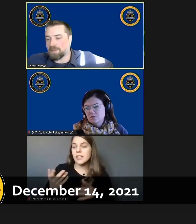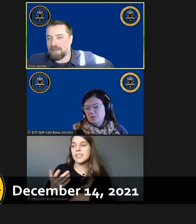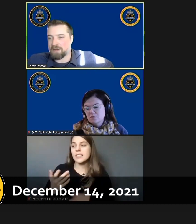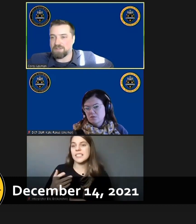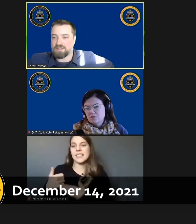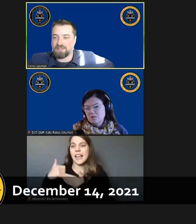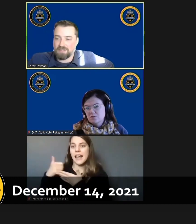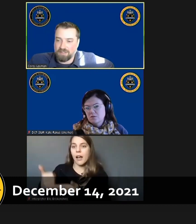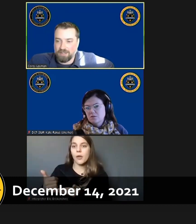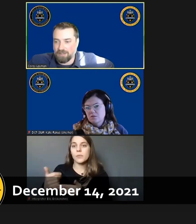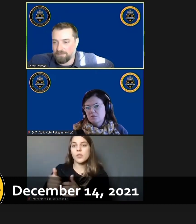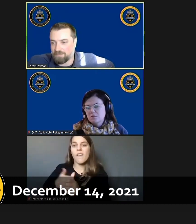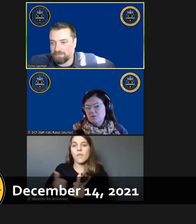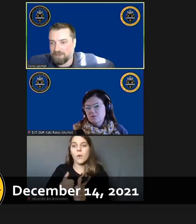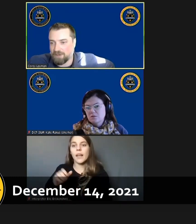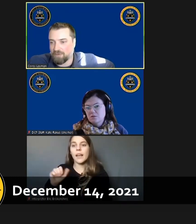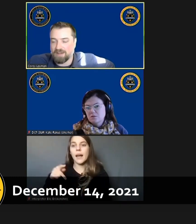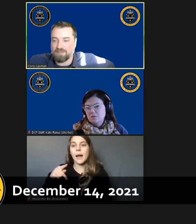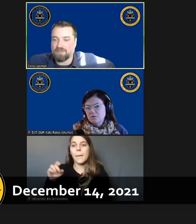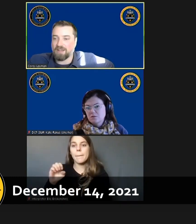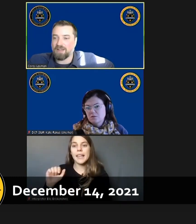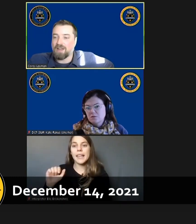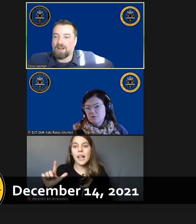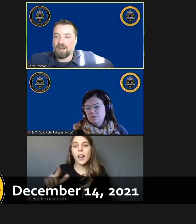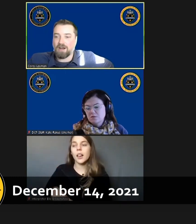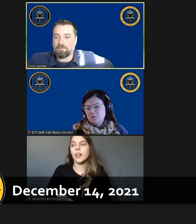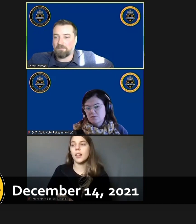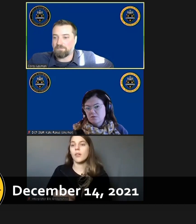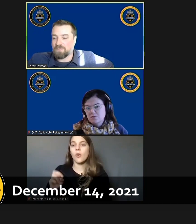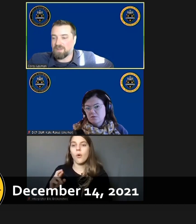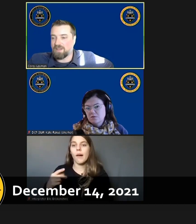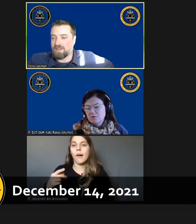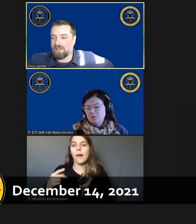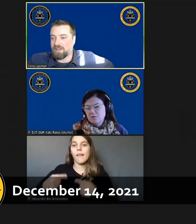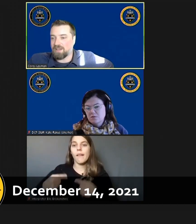board battles and, that kind of thing.